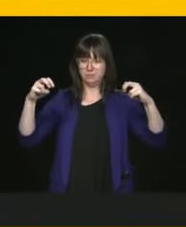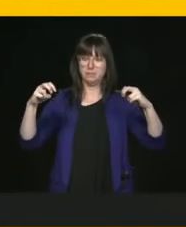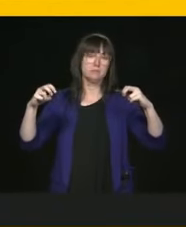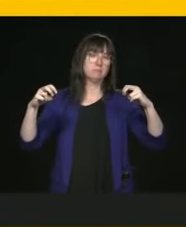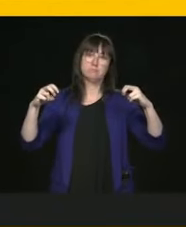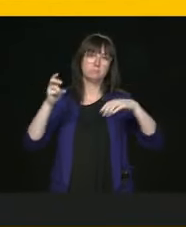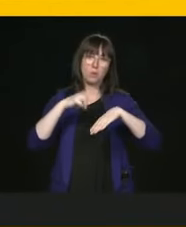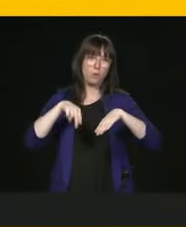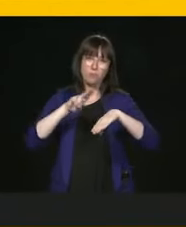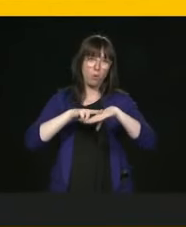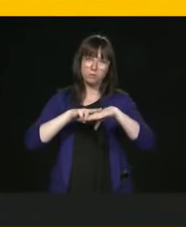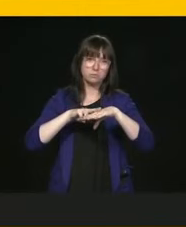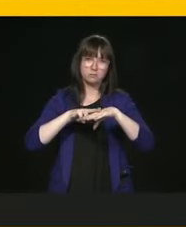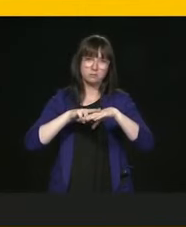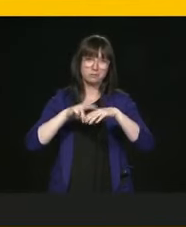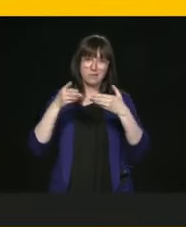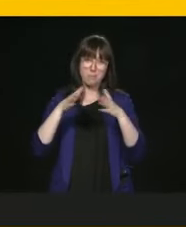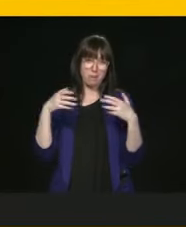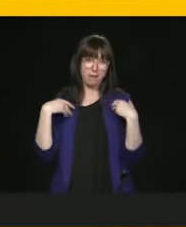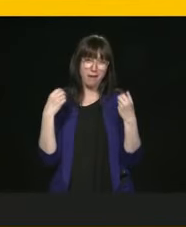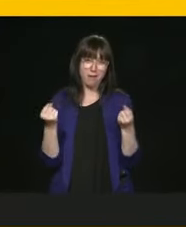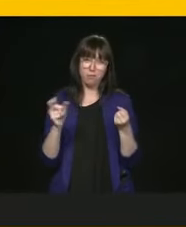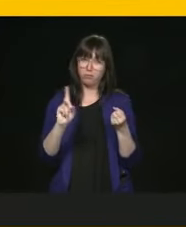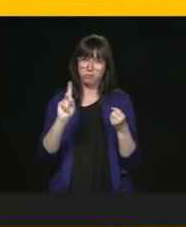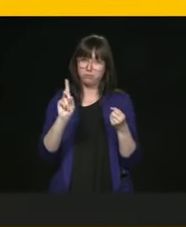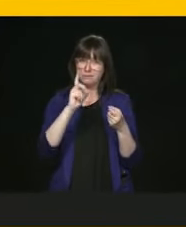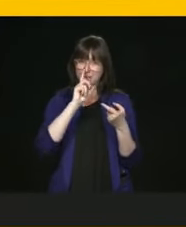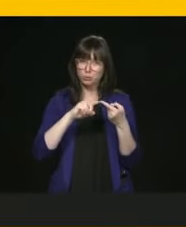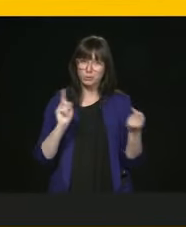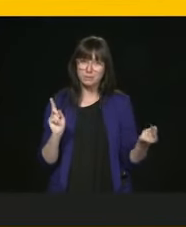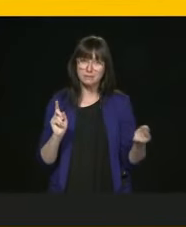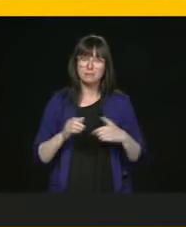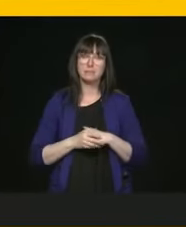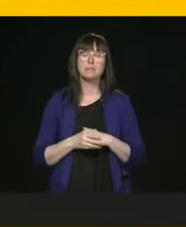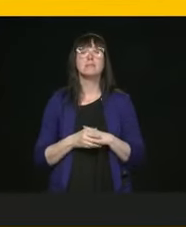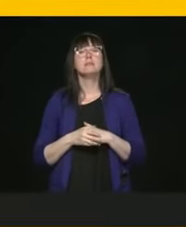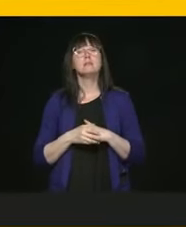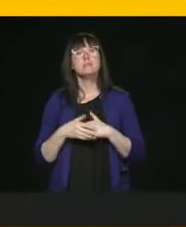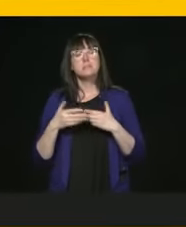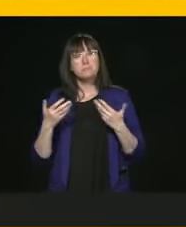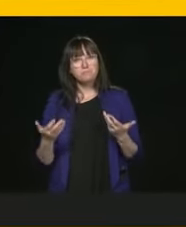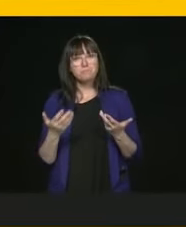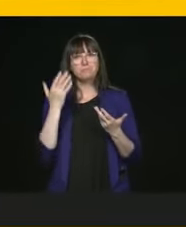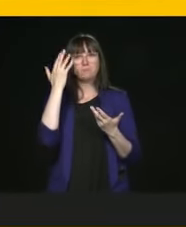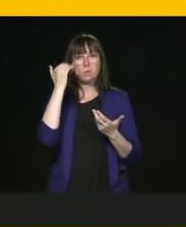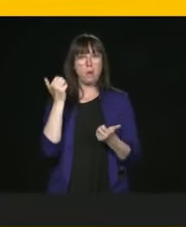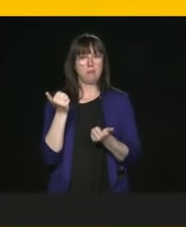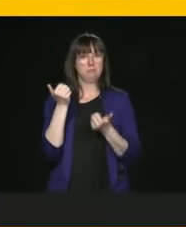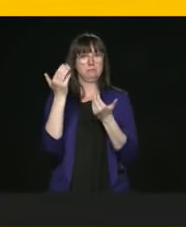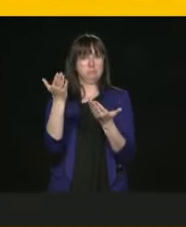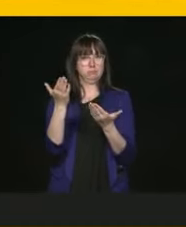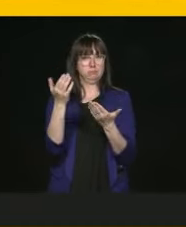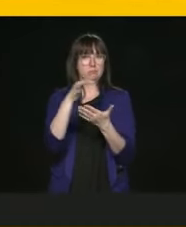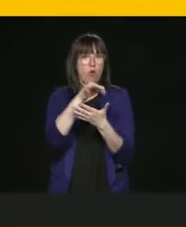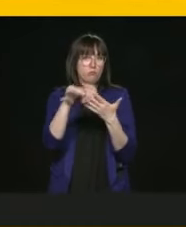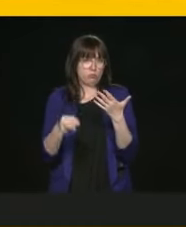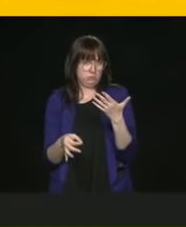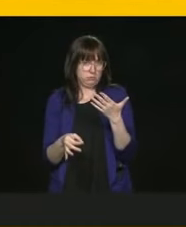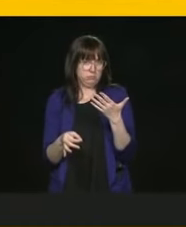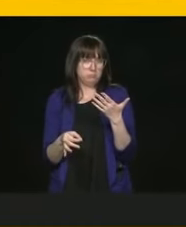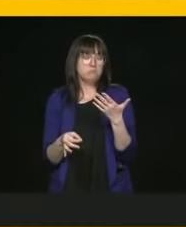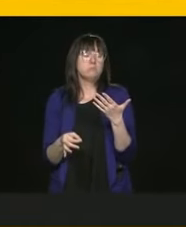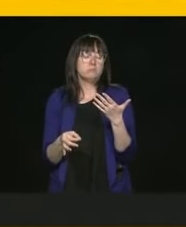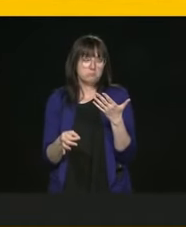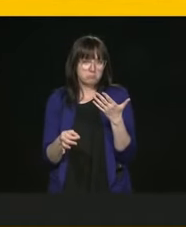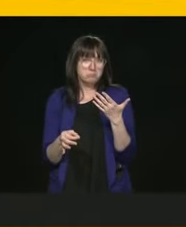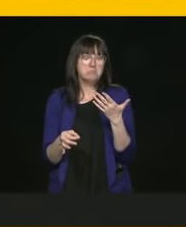context. Now, we have made proposals to ensure that we can